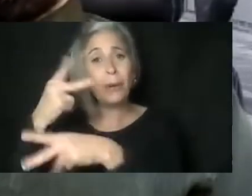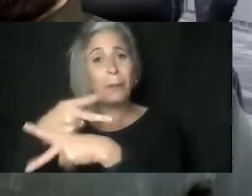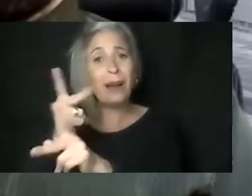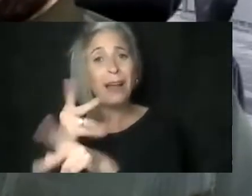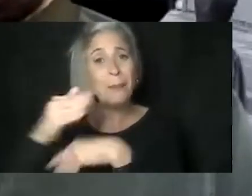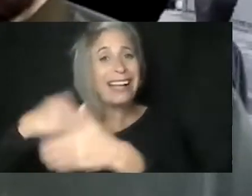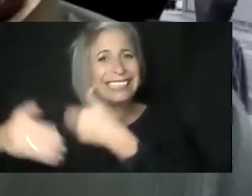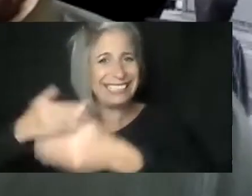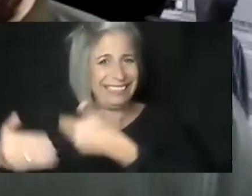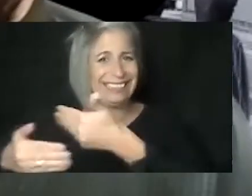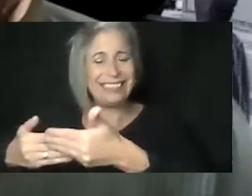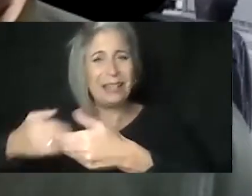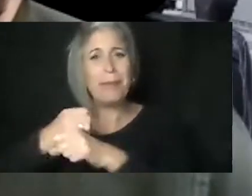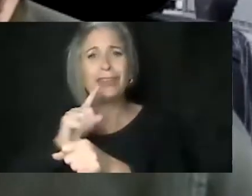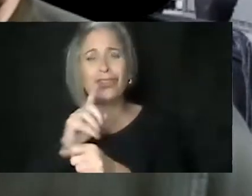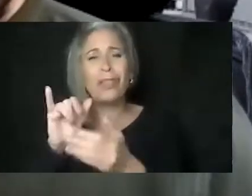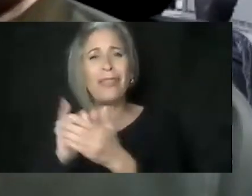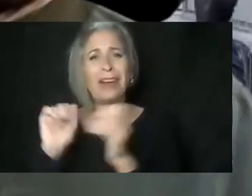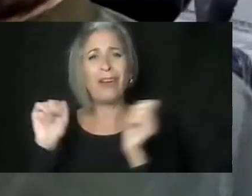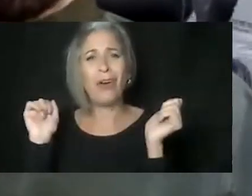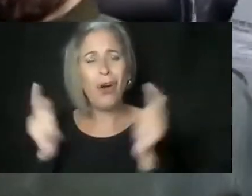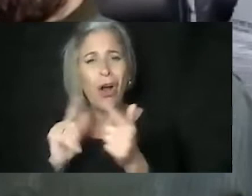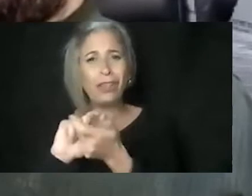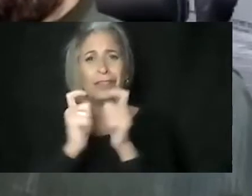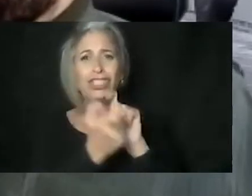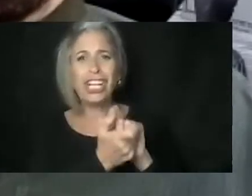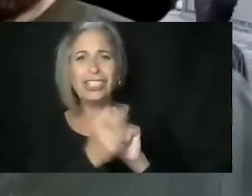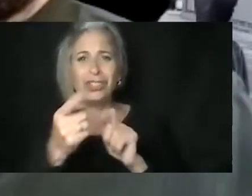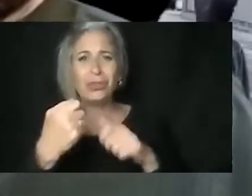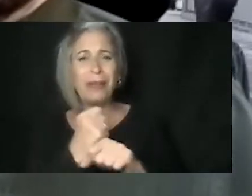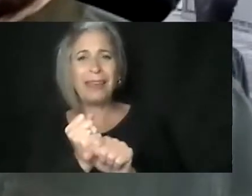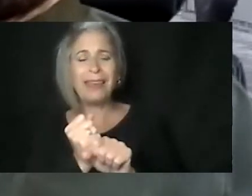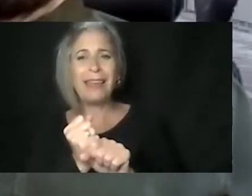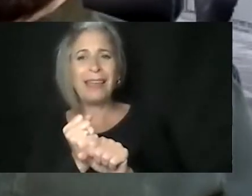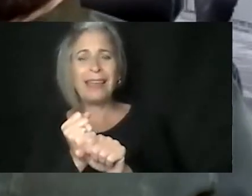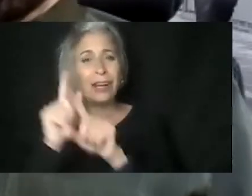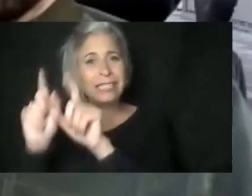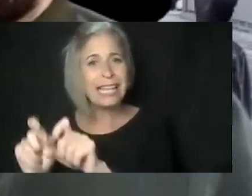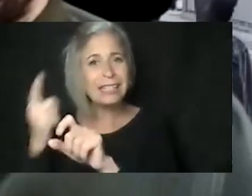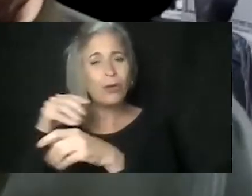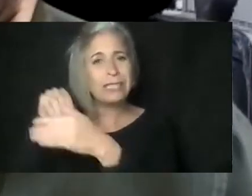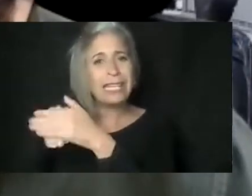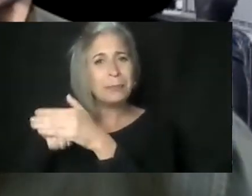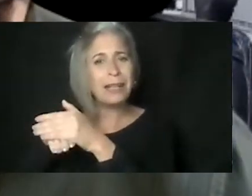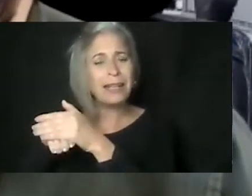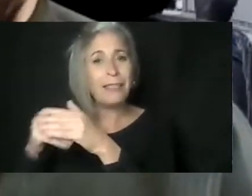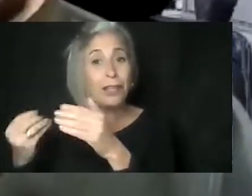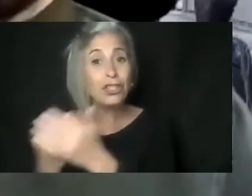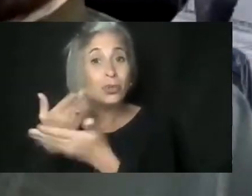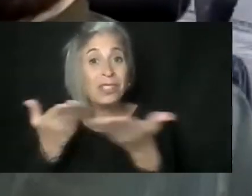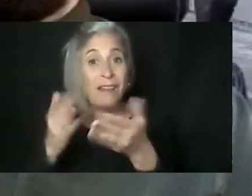processes. It's making sure that all of the changes that you make are tested for accessibility. It's making sure that the new stuff that you